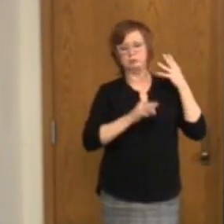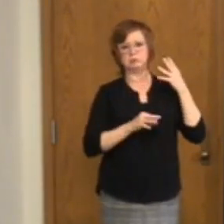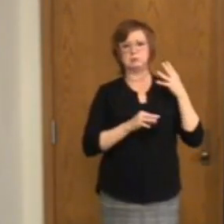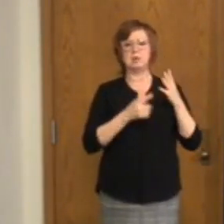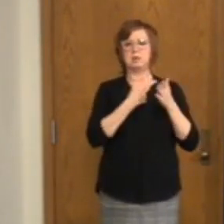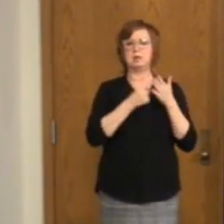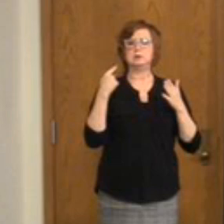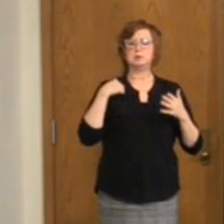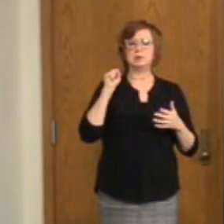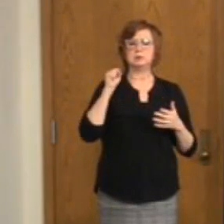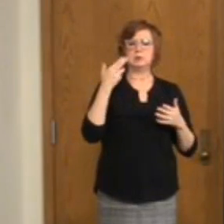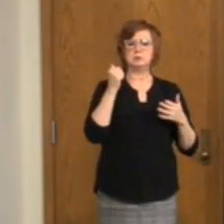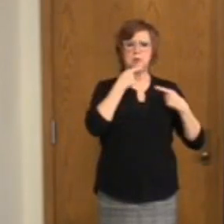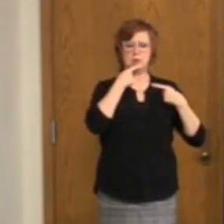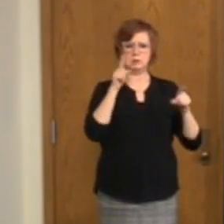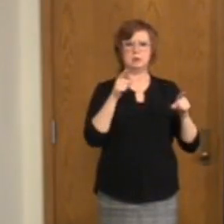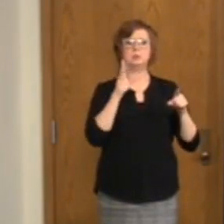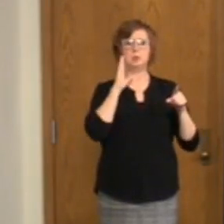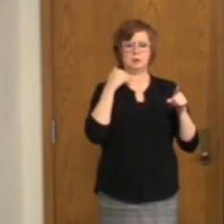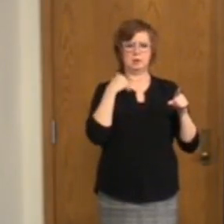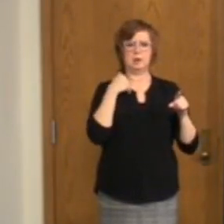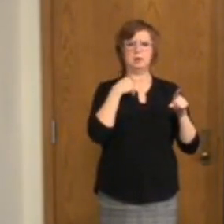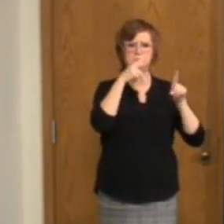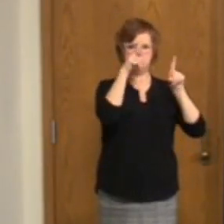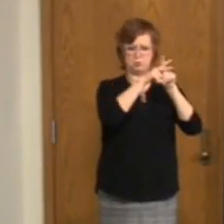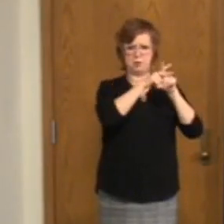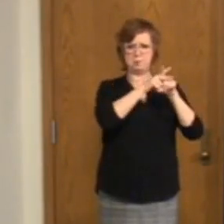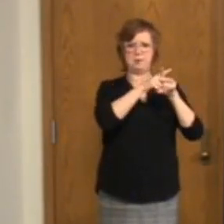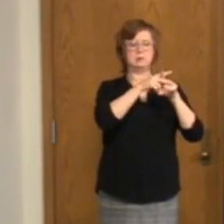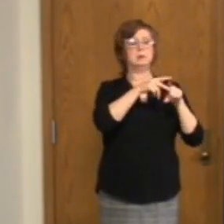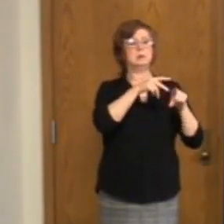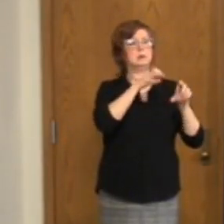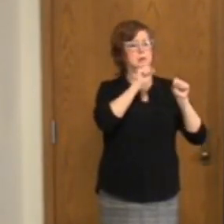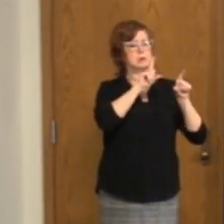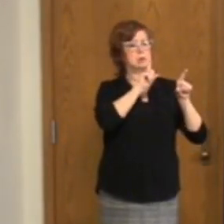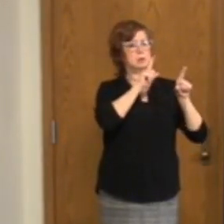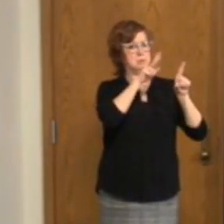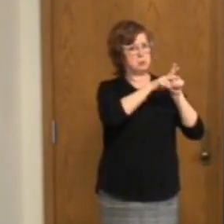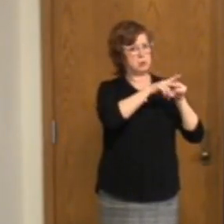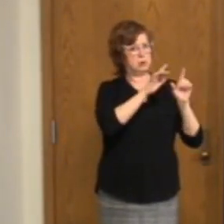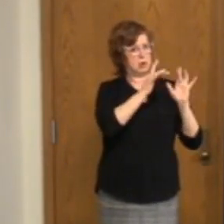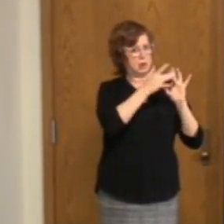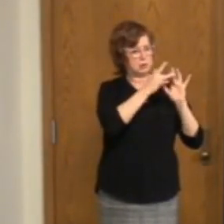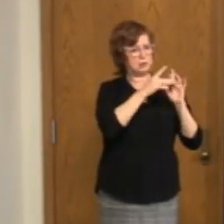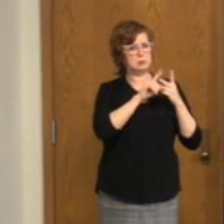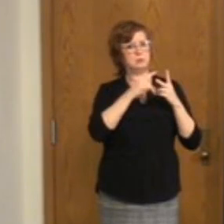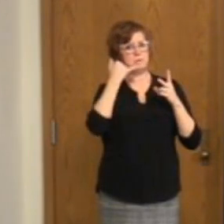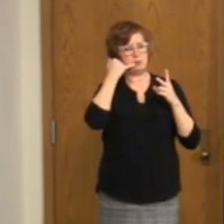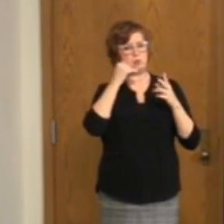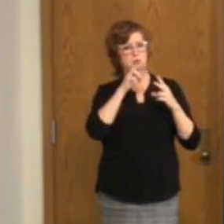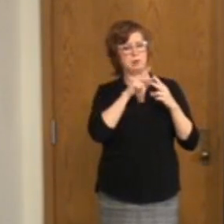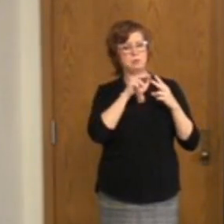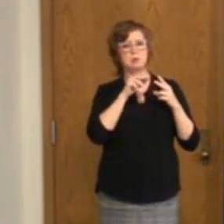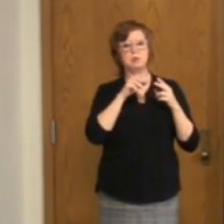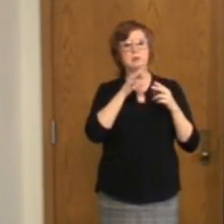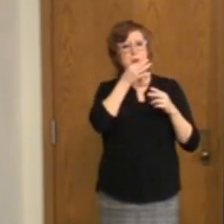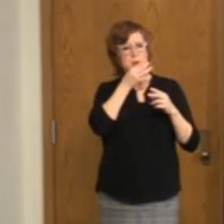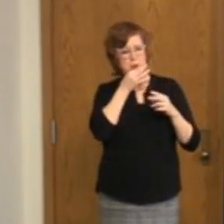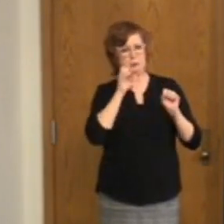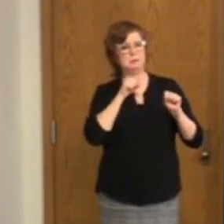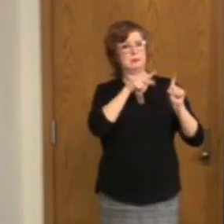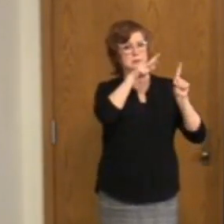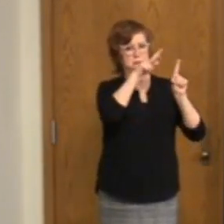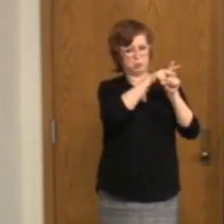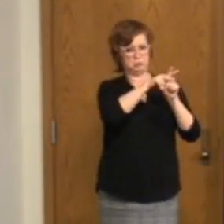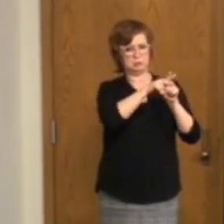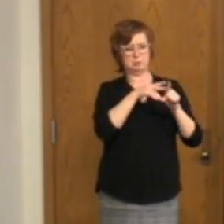that eligible residents over 70 years of age will soon be able to call in or book an appointment online. And as deliveries